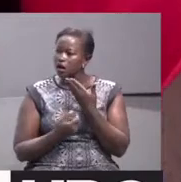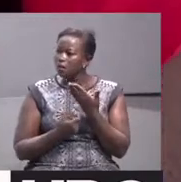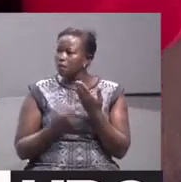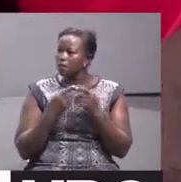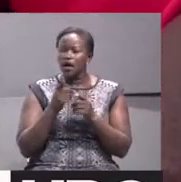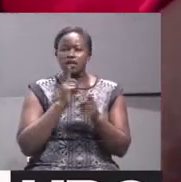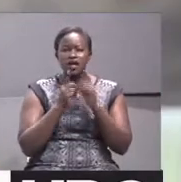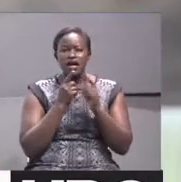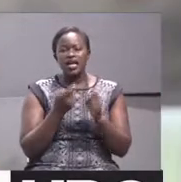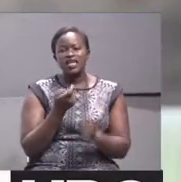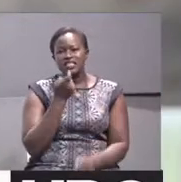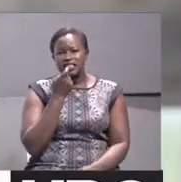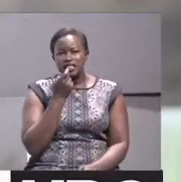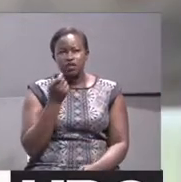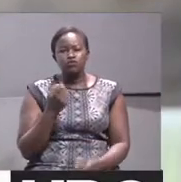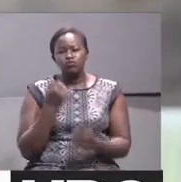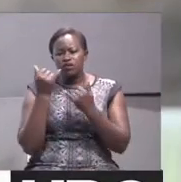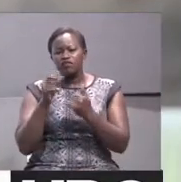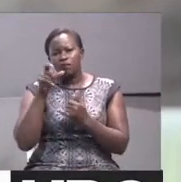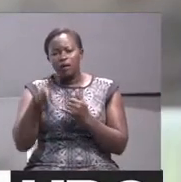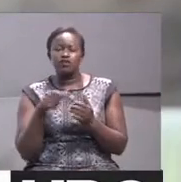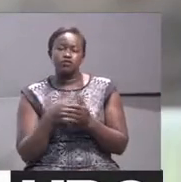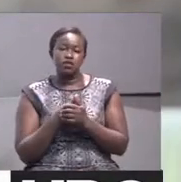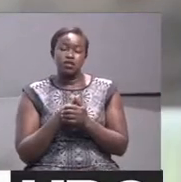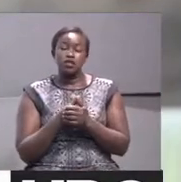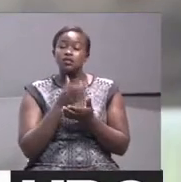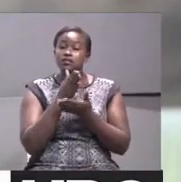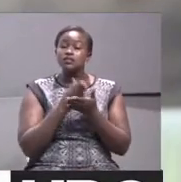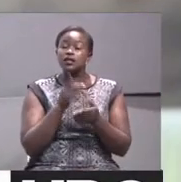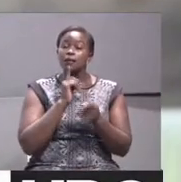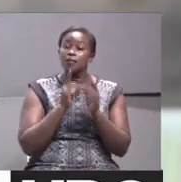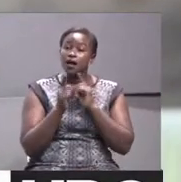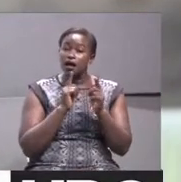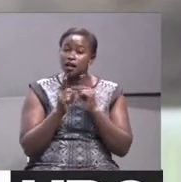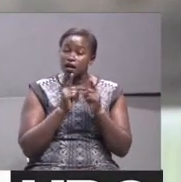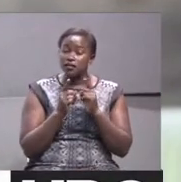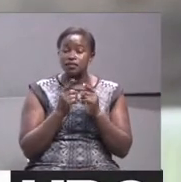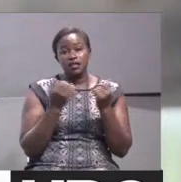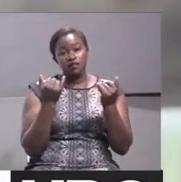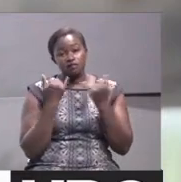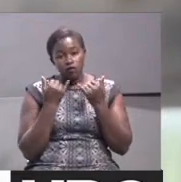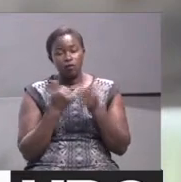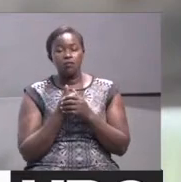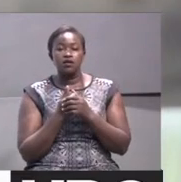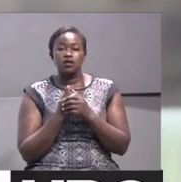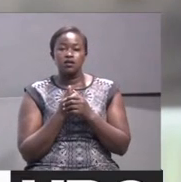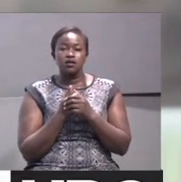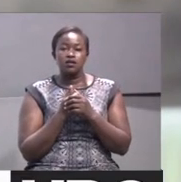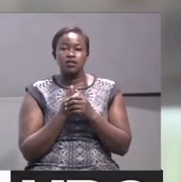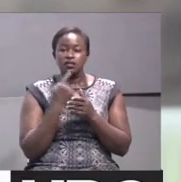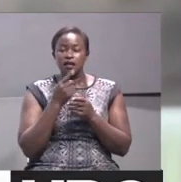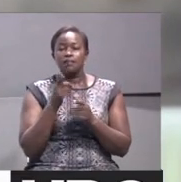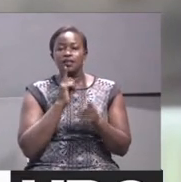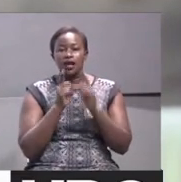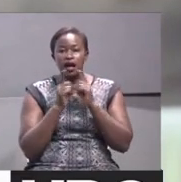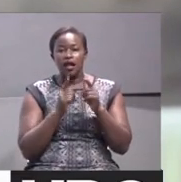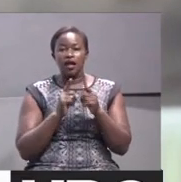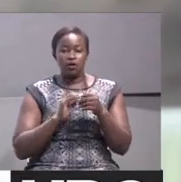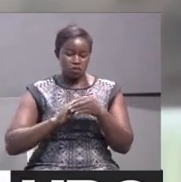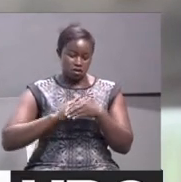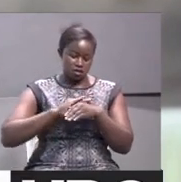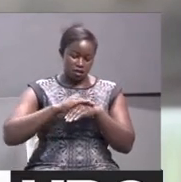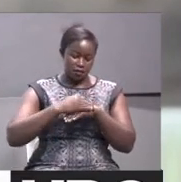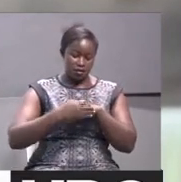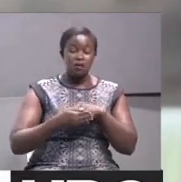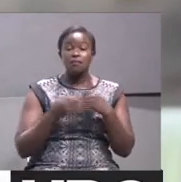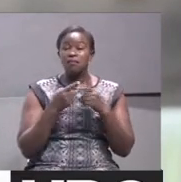You tell the fellow, my dear, and some of these colors, they are not from the, some of them they tell us that they say the color is on the surface, but